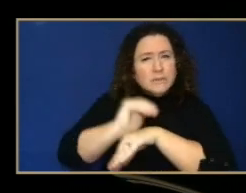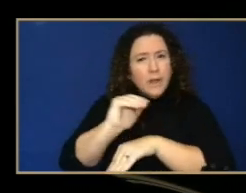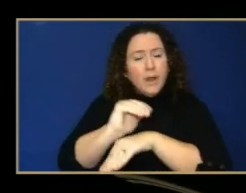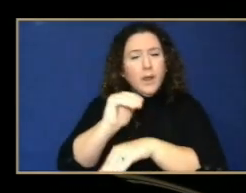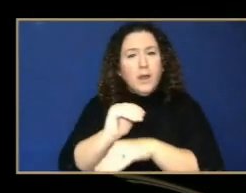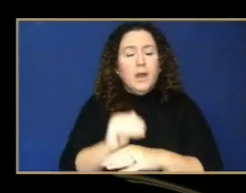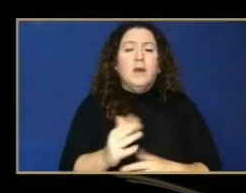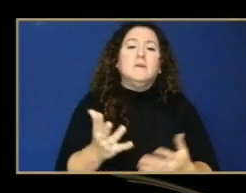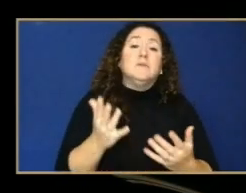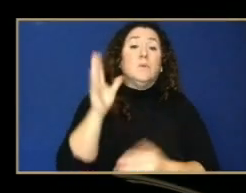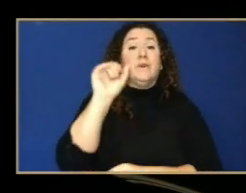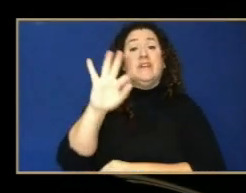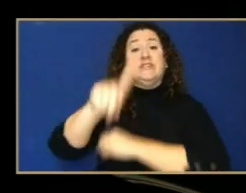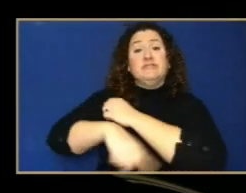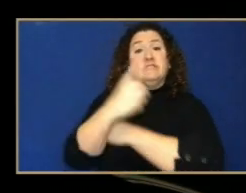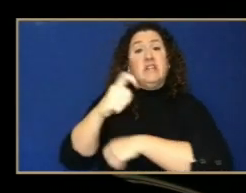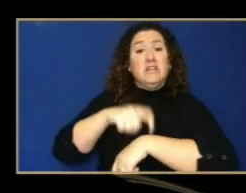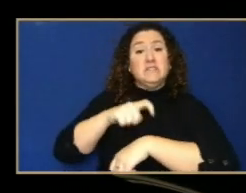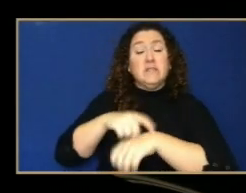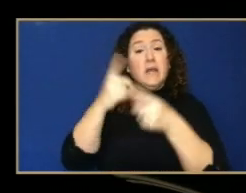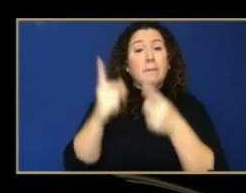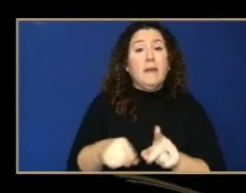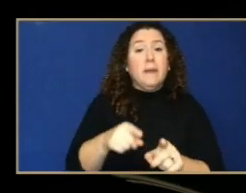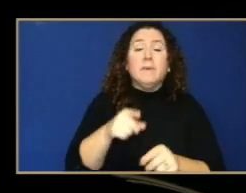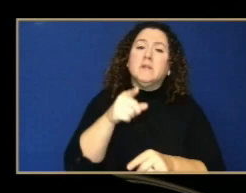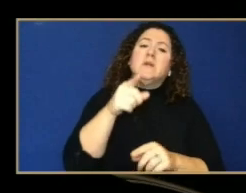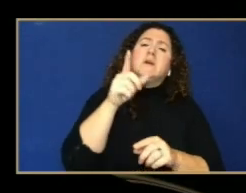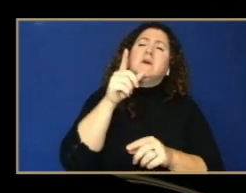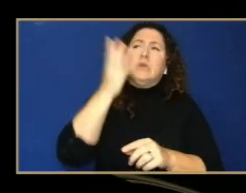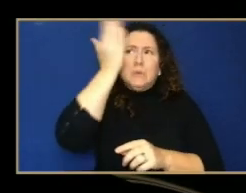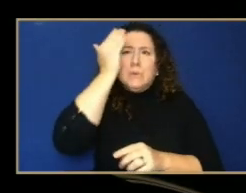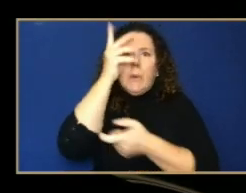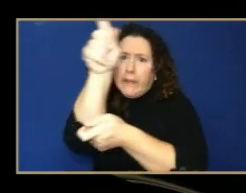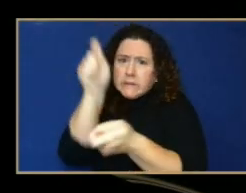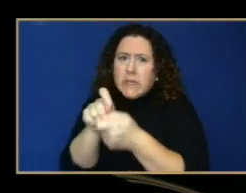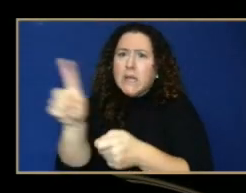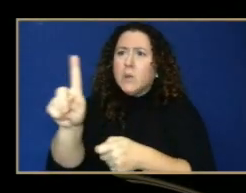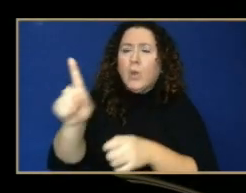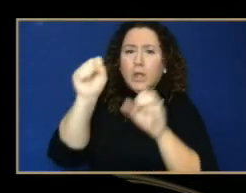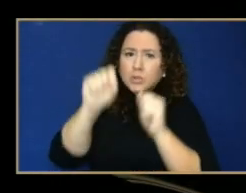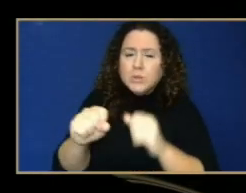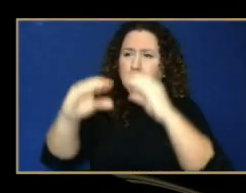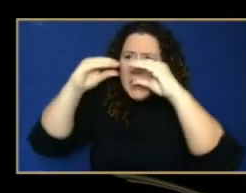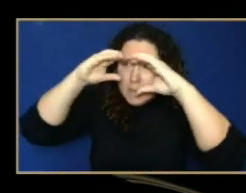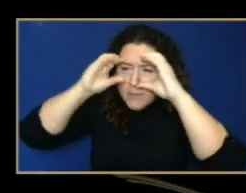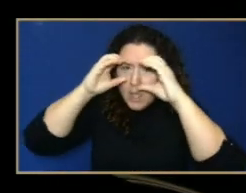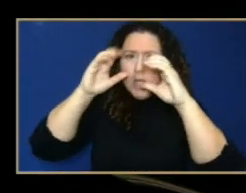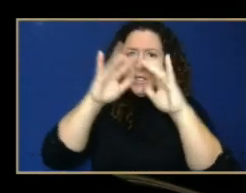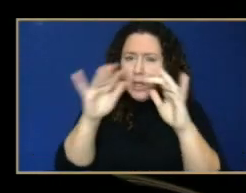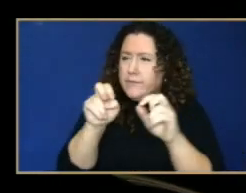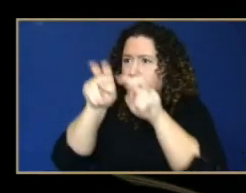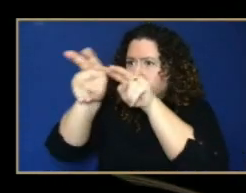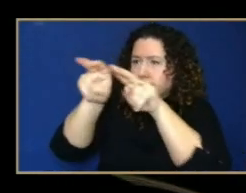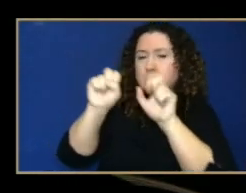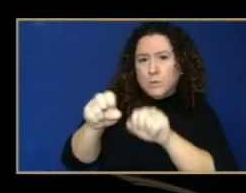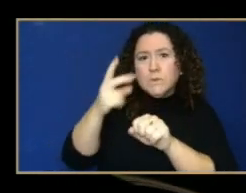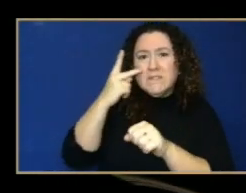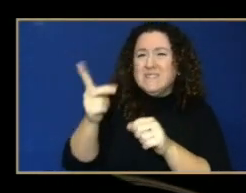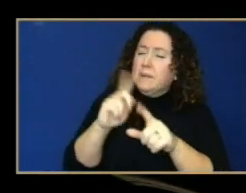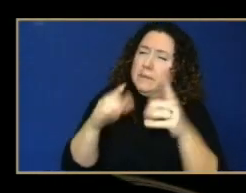where to point your binoculars, but or where to look in the sky. But it's really hard to see the planets during the